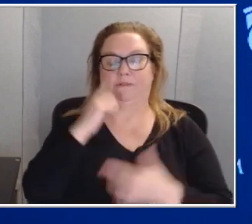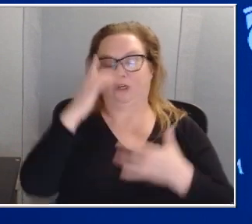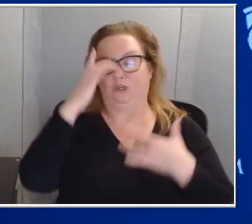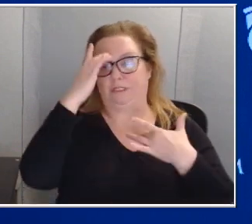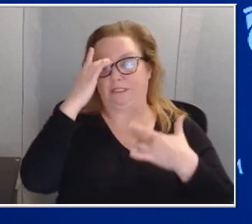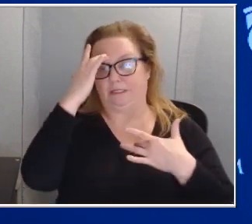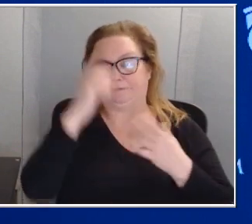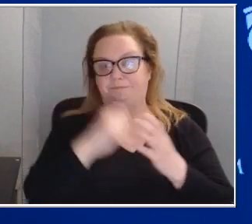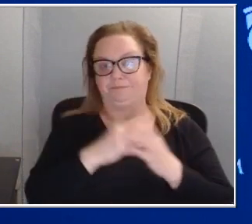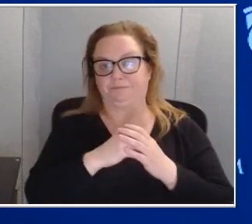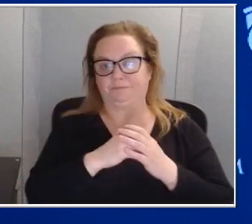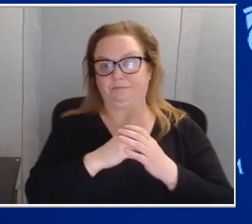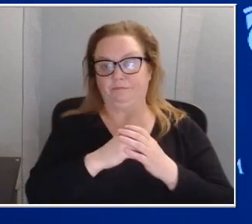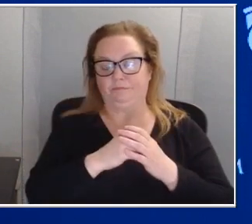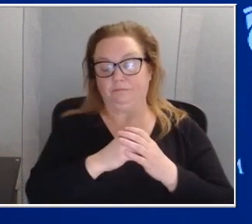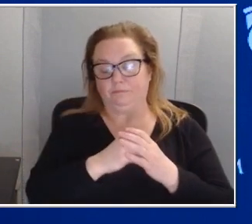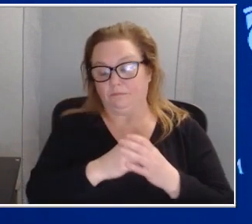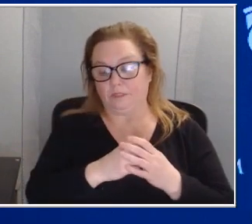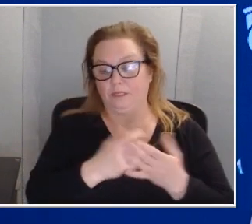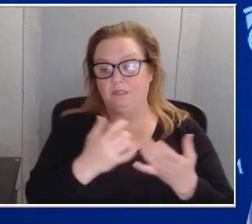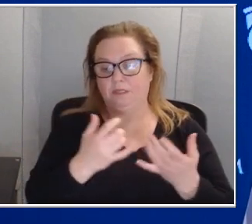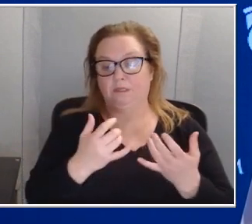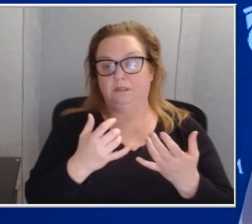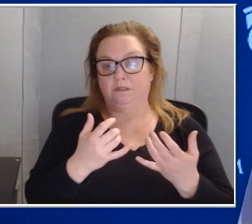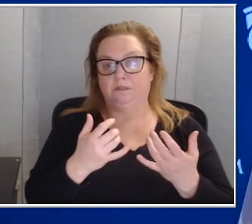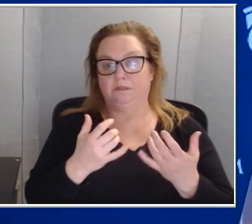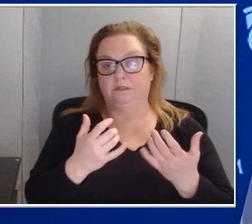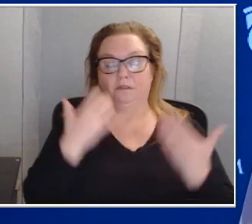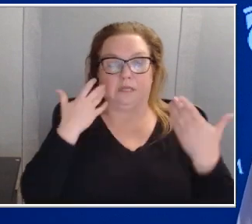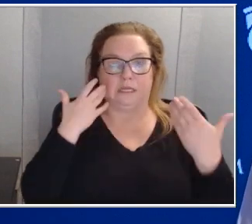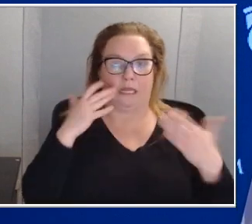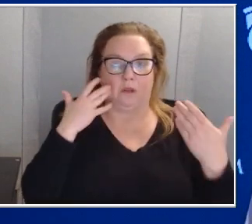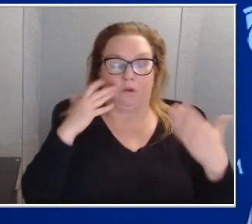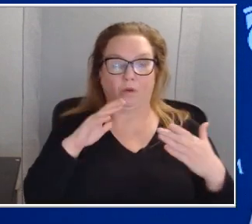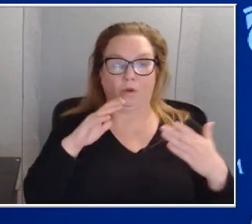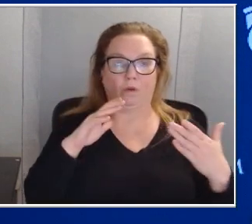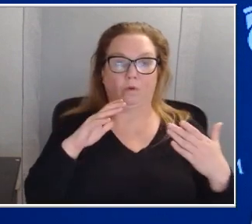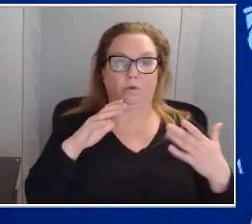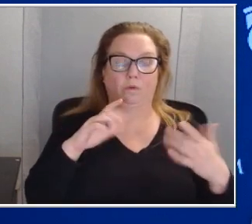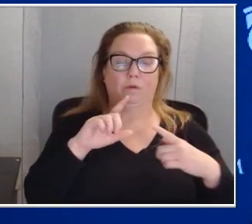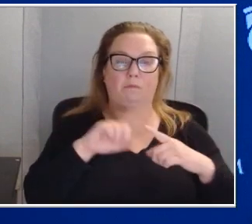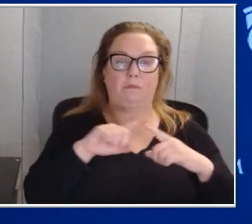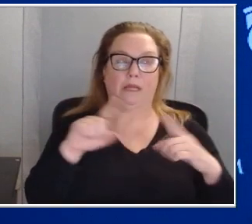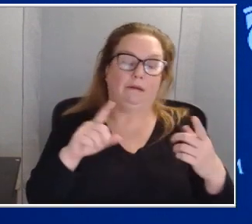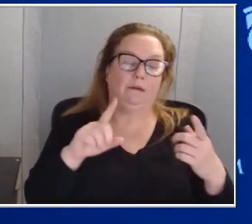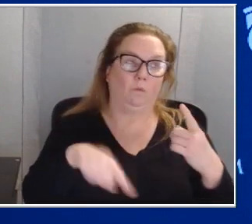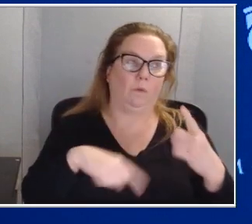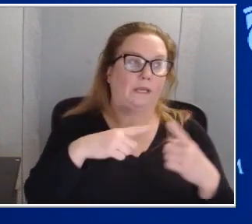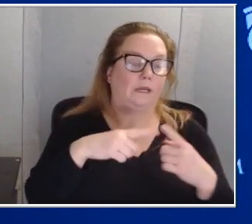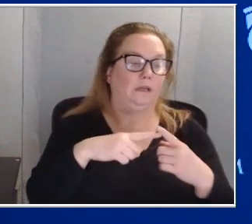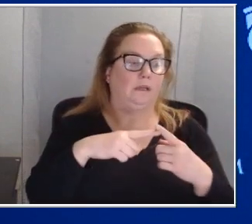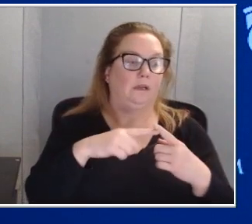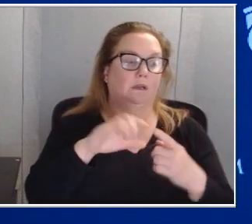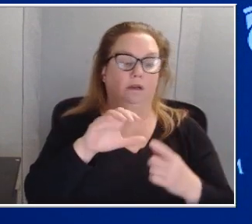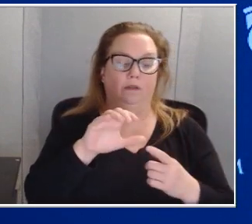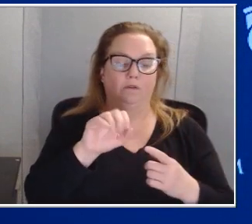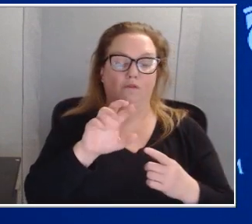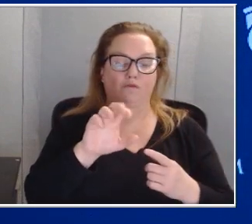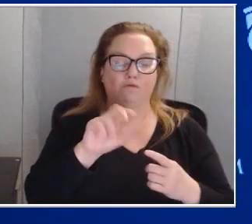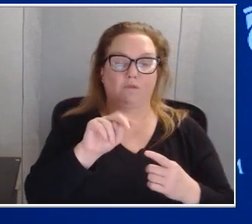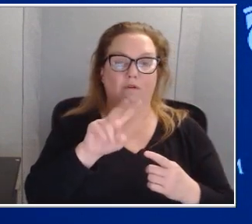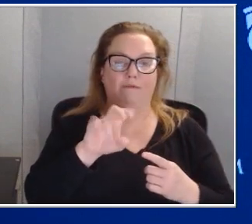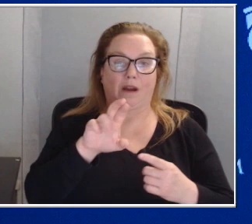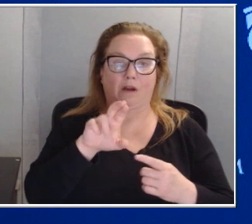And are we getting to the point, and I don't know when this will be, but when this coronavirus is